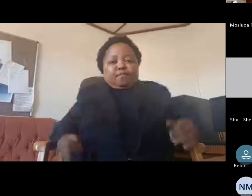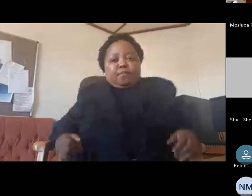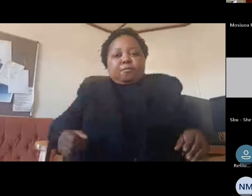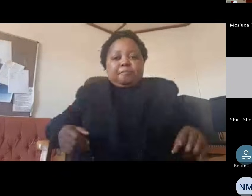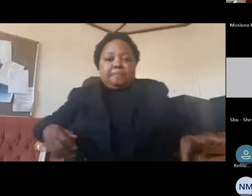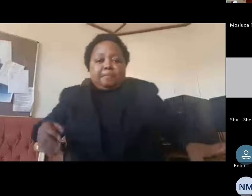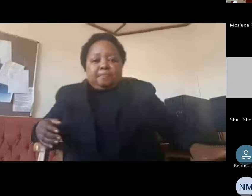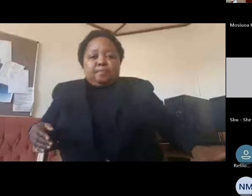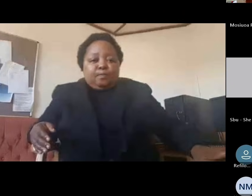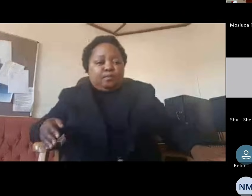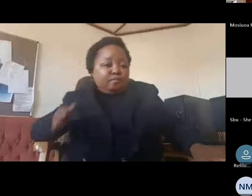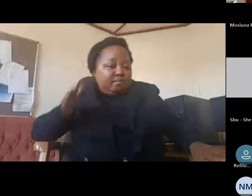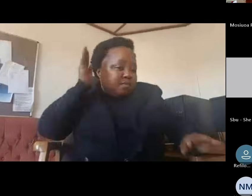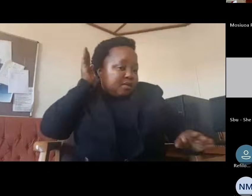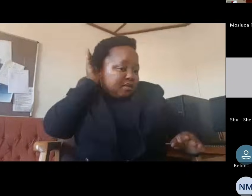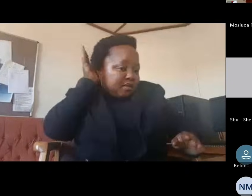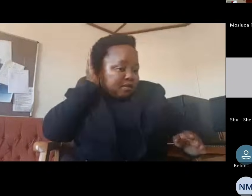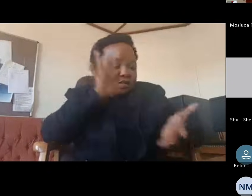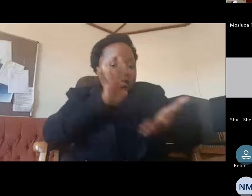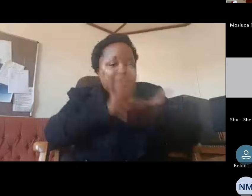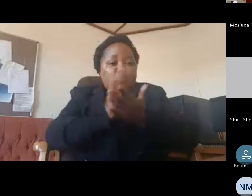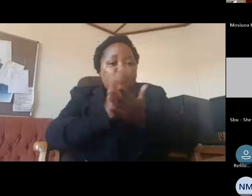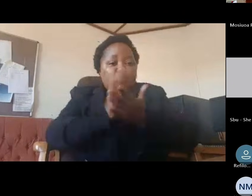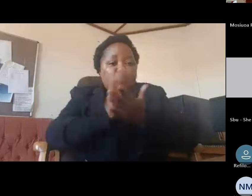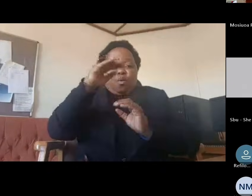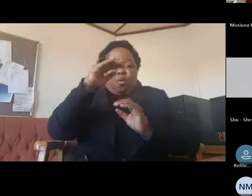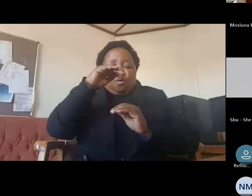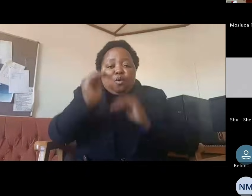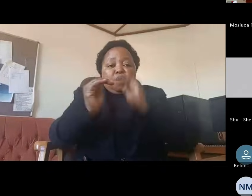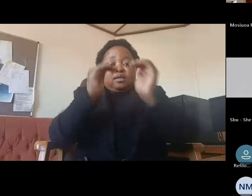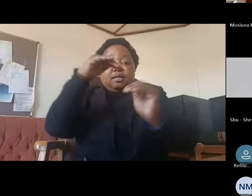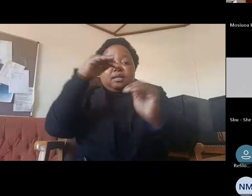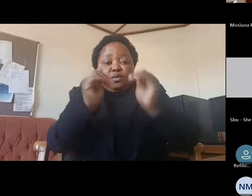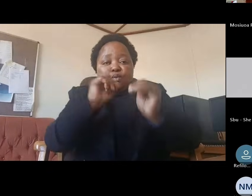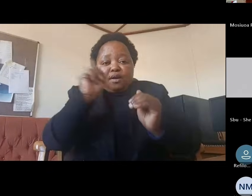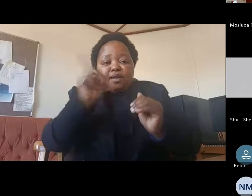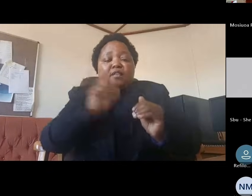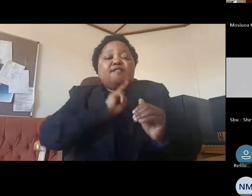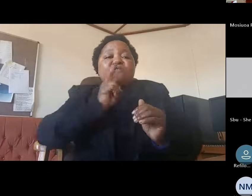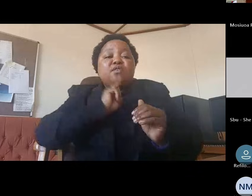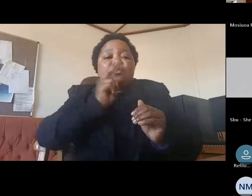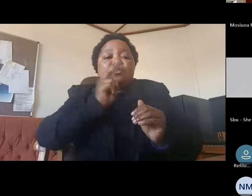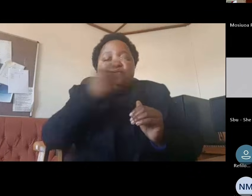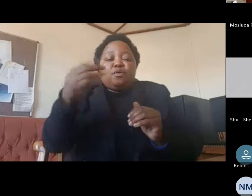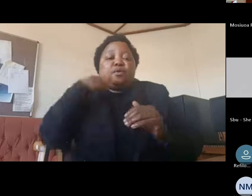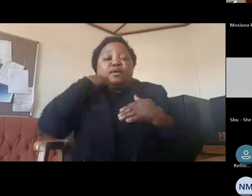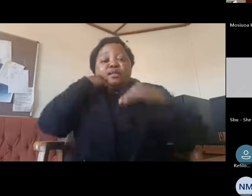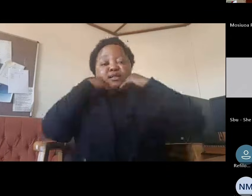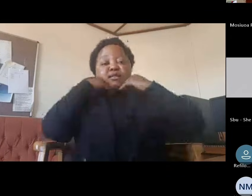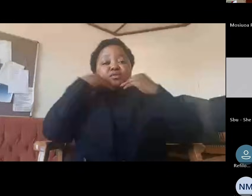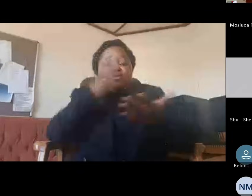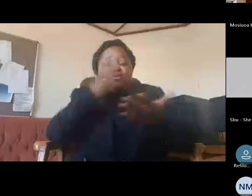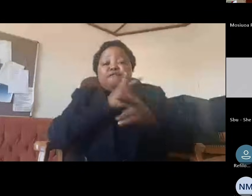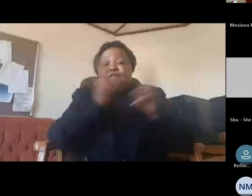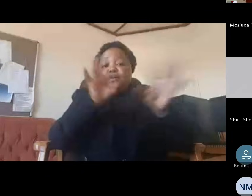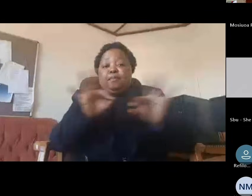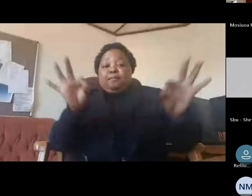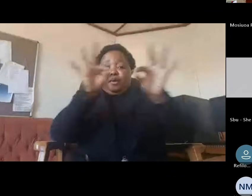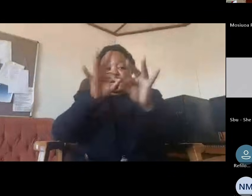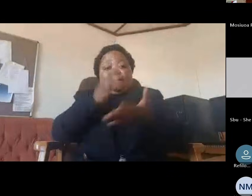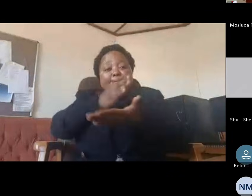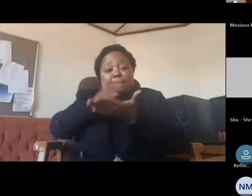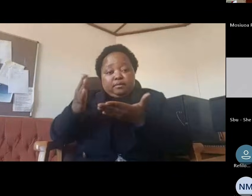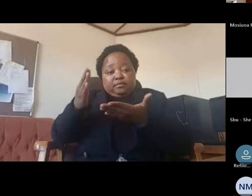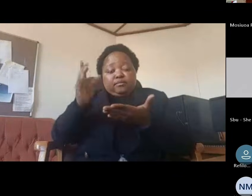consulting the voice of elders and elderly members of the community is a really important piece of